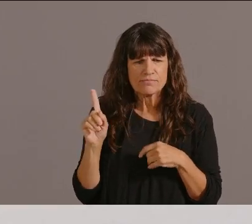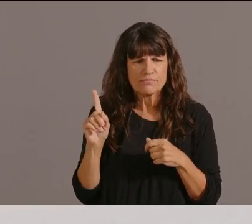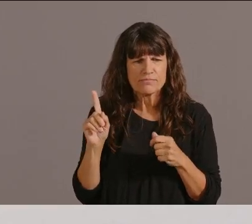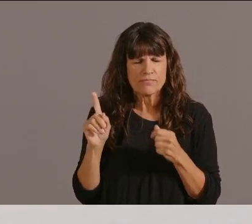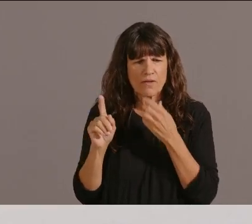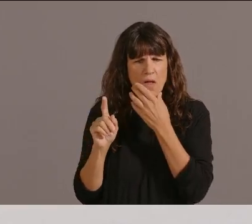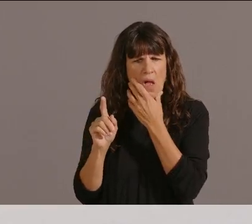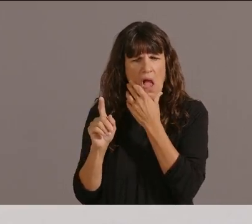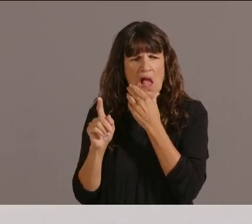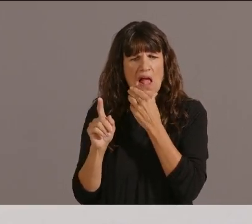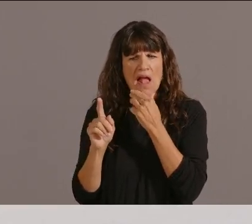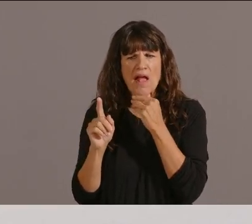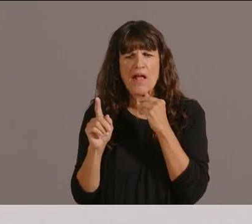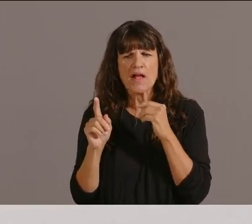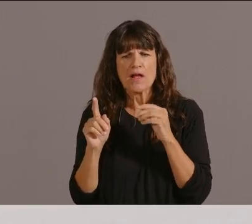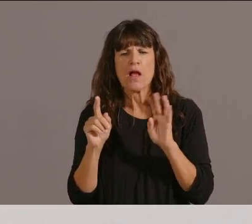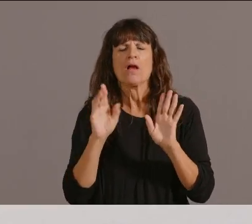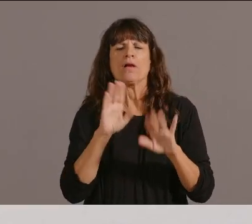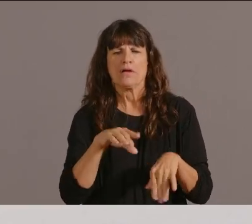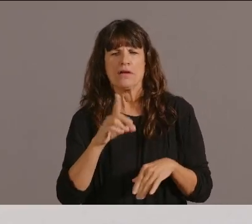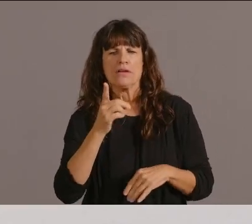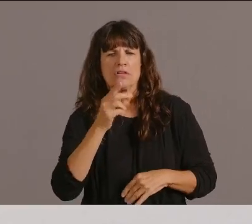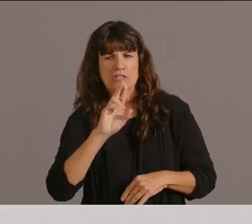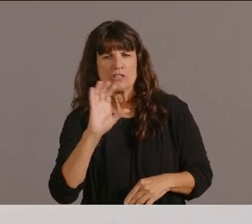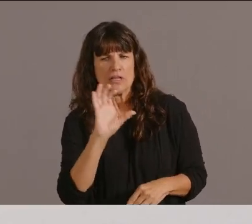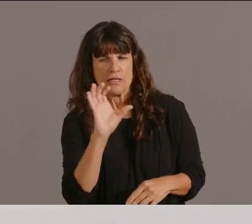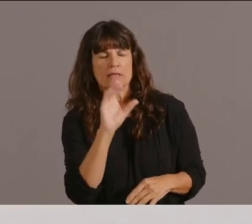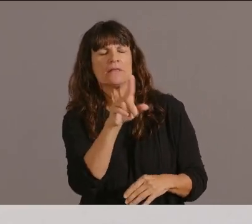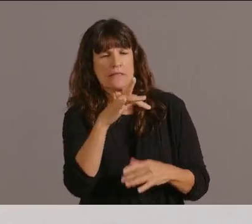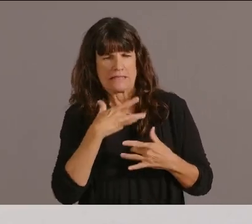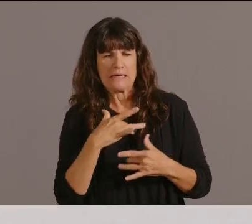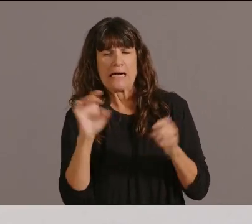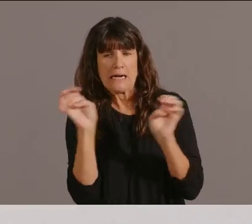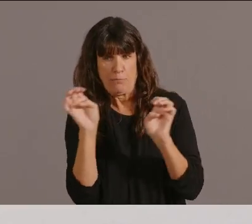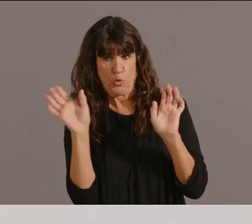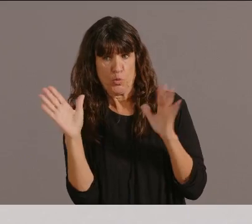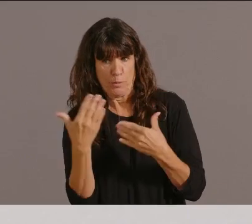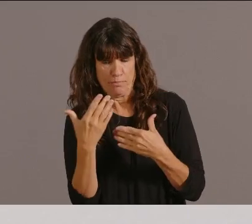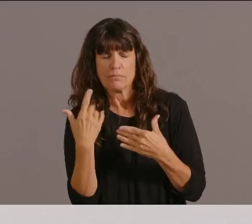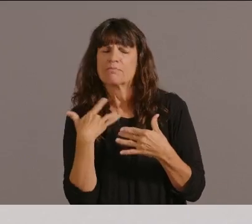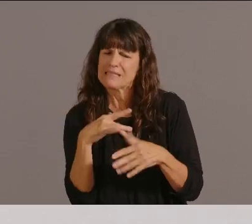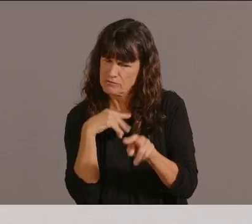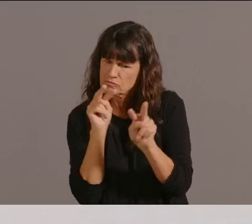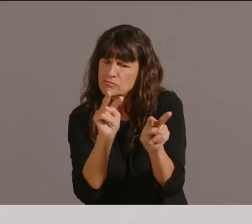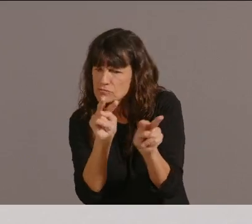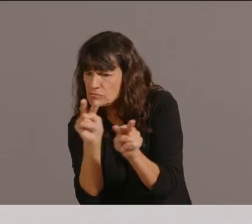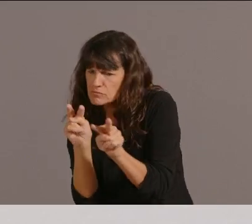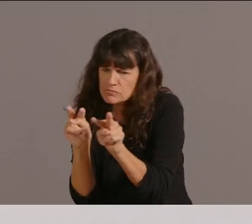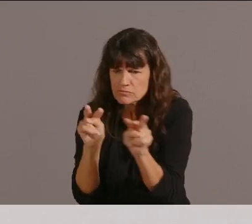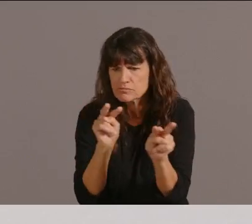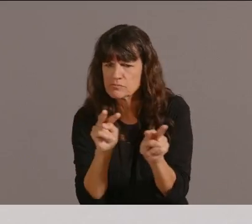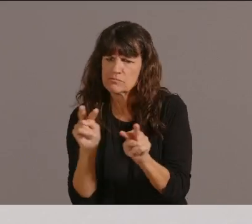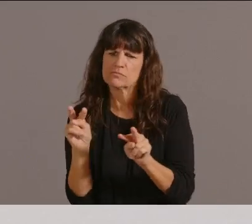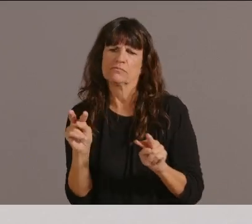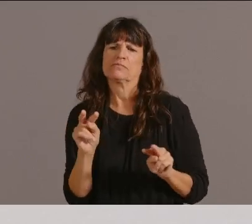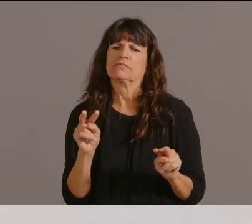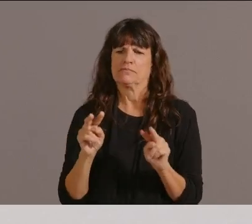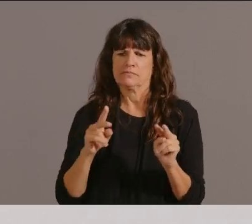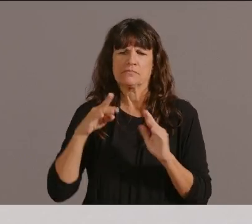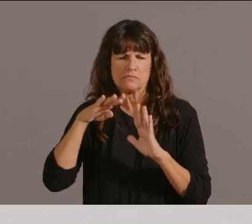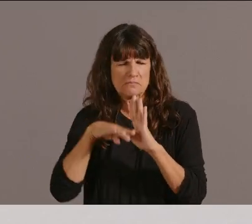normally that's something that we watch, and we do see that it'll come down and then go back up and then come down again. Usually what we